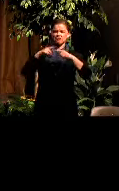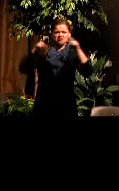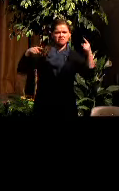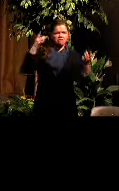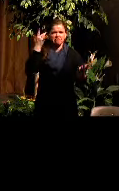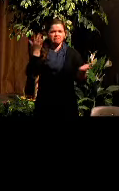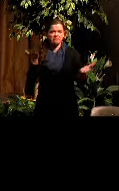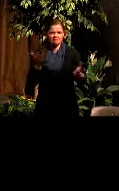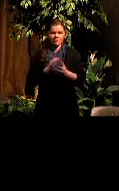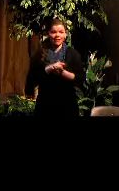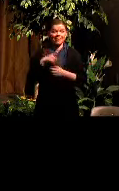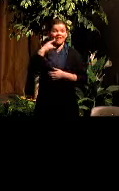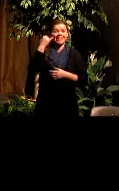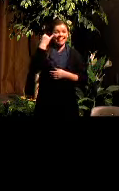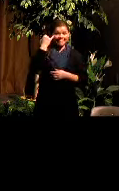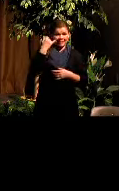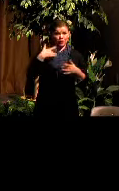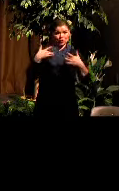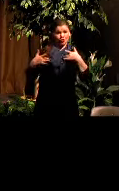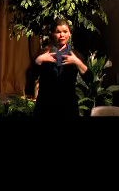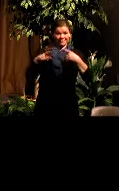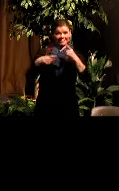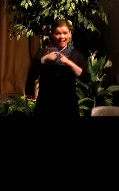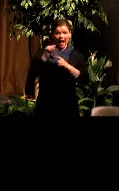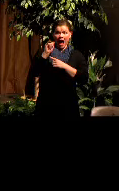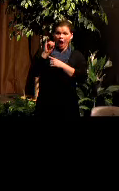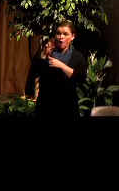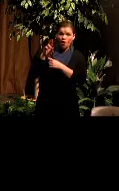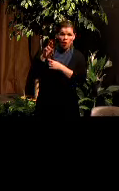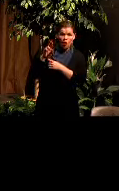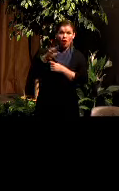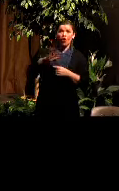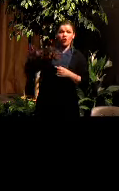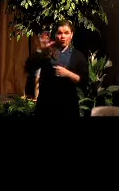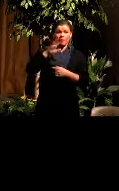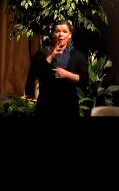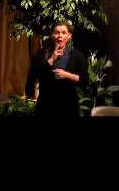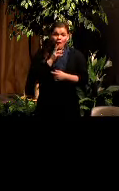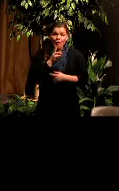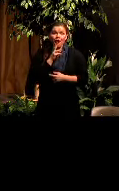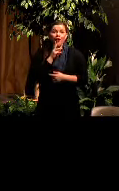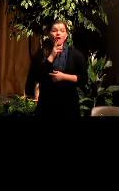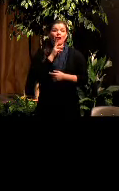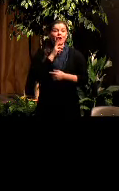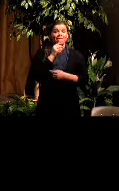secure food supply, you will care about biodiversity. And our speaker tonight